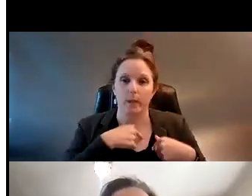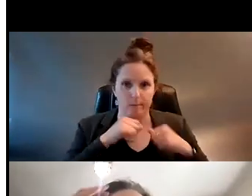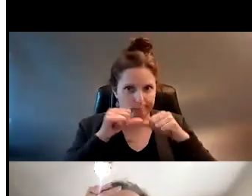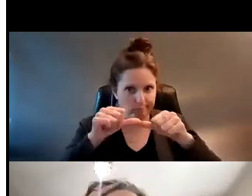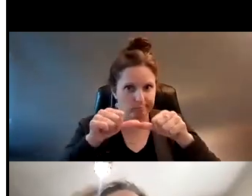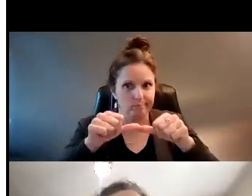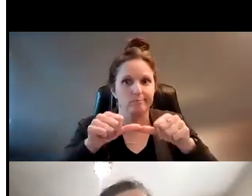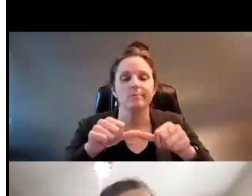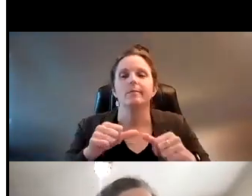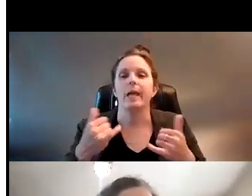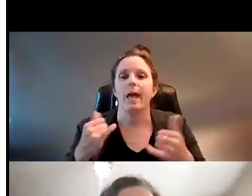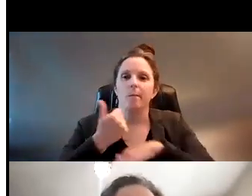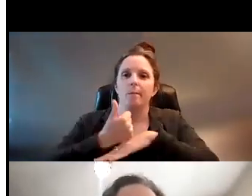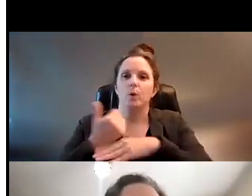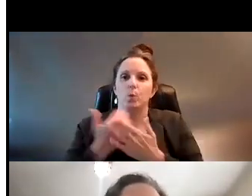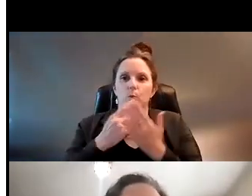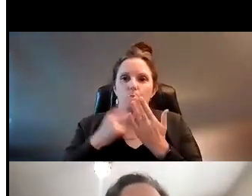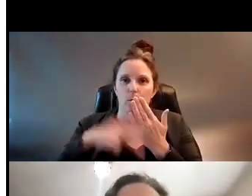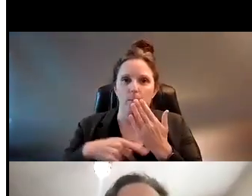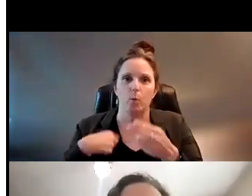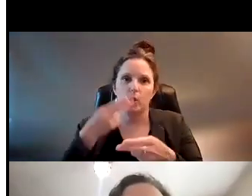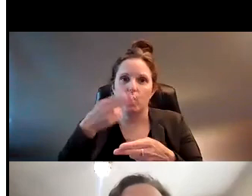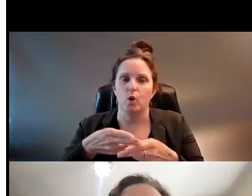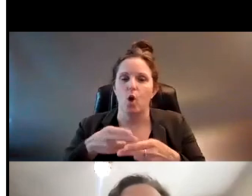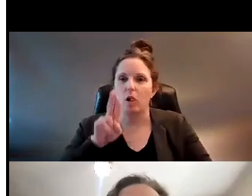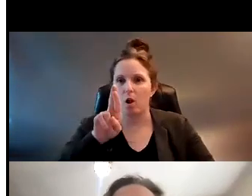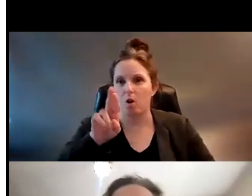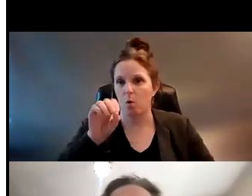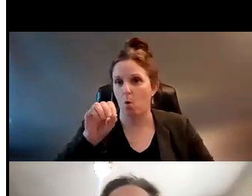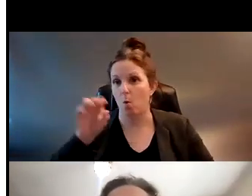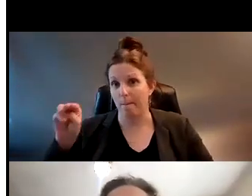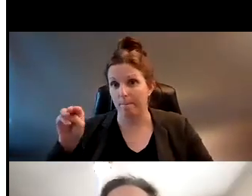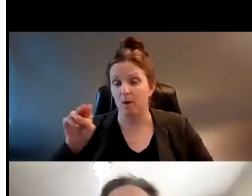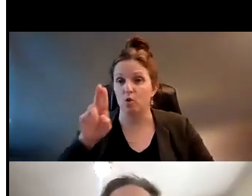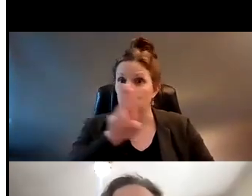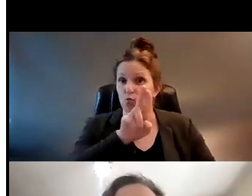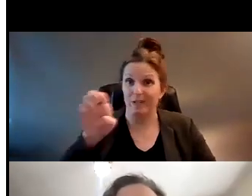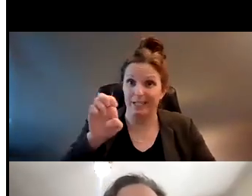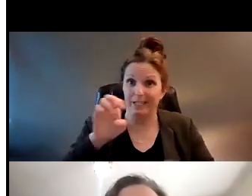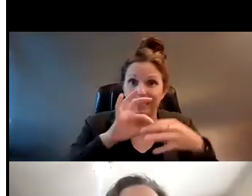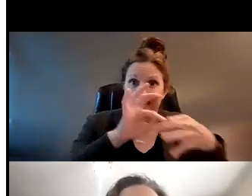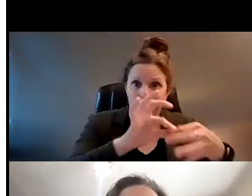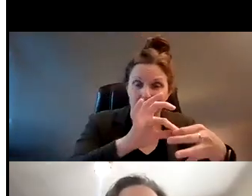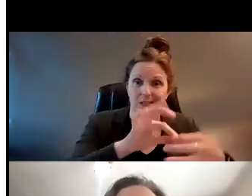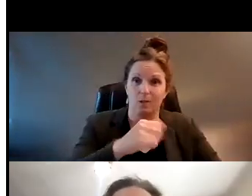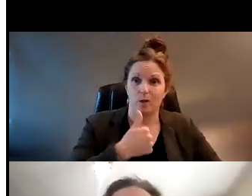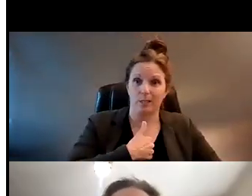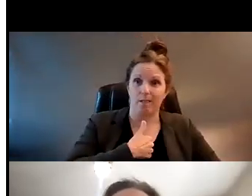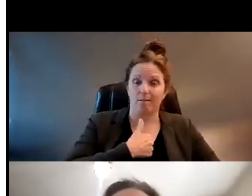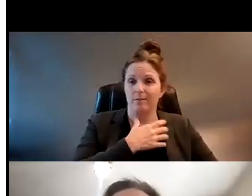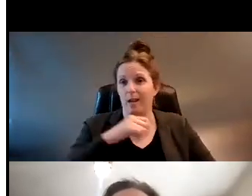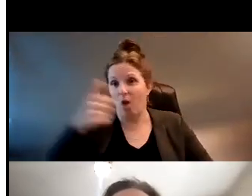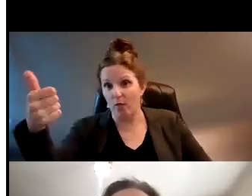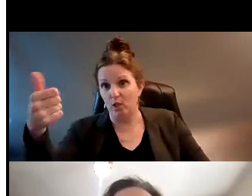new program, which we call Reconnecting to Ourselves and Others in Virtual Meetings, or ROOM, where we're doing